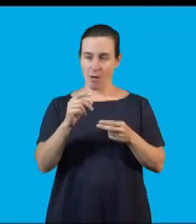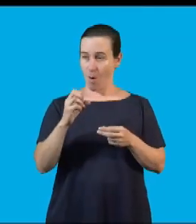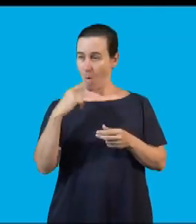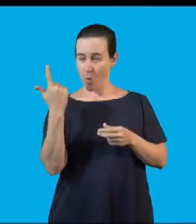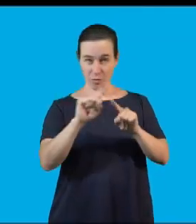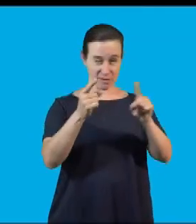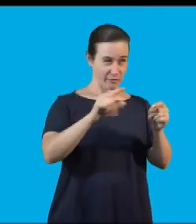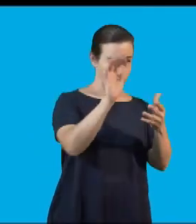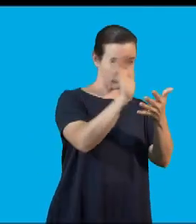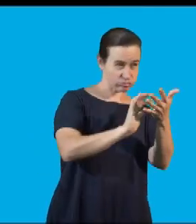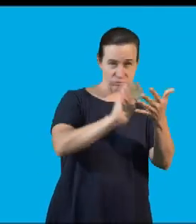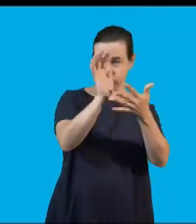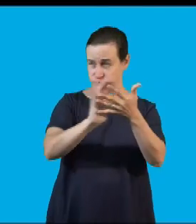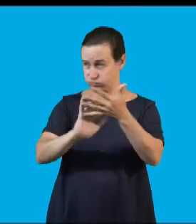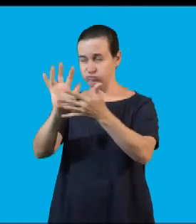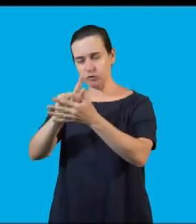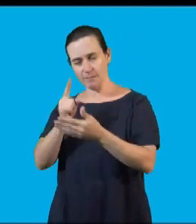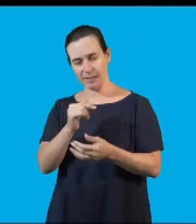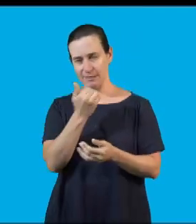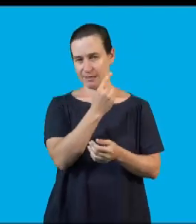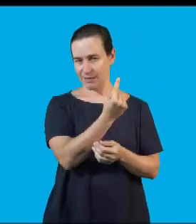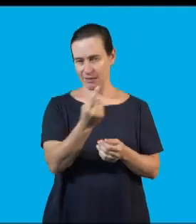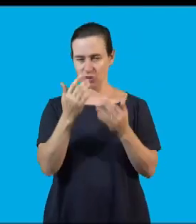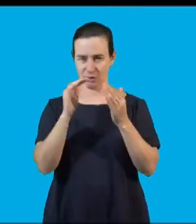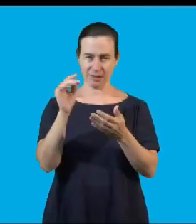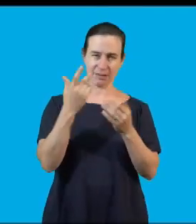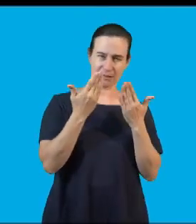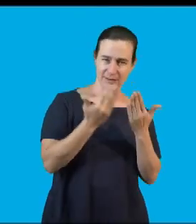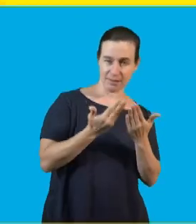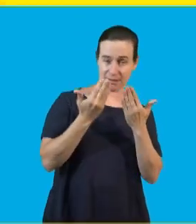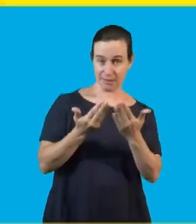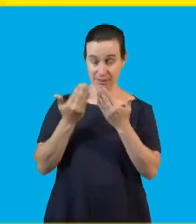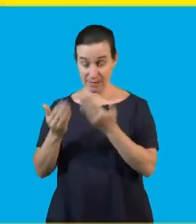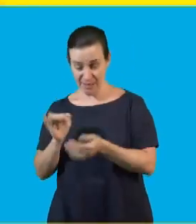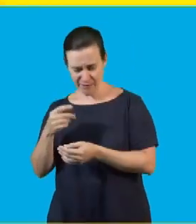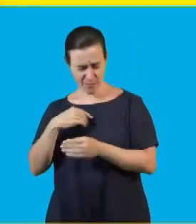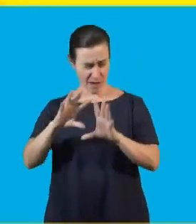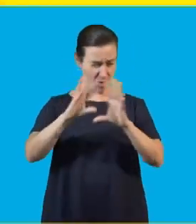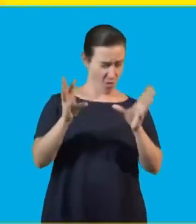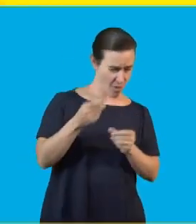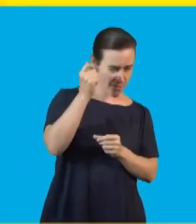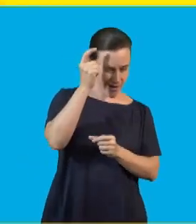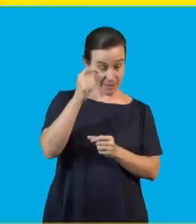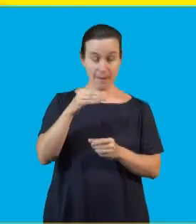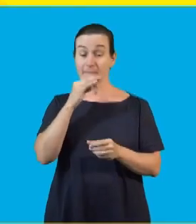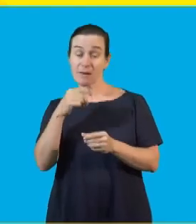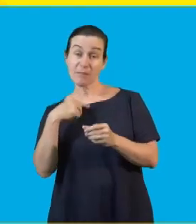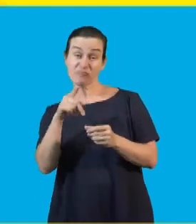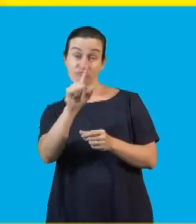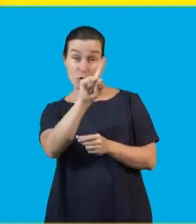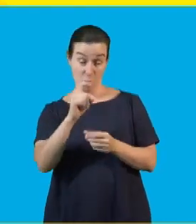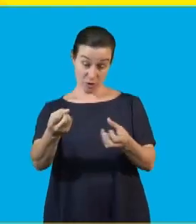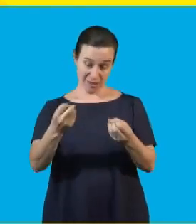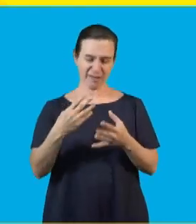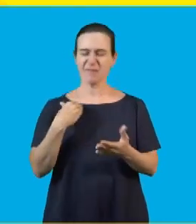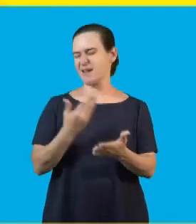all formats. If you know all of the shorter transactional formats, you will be able to answer any question that